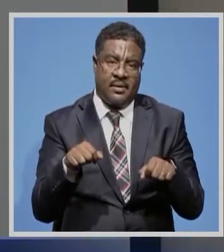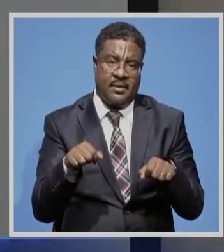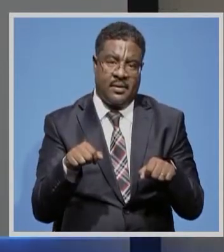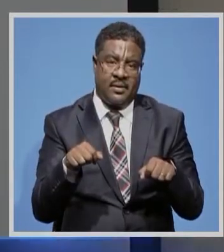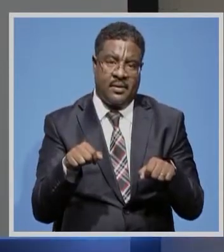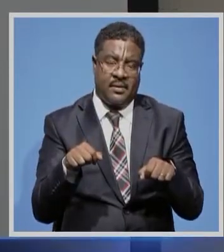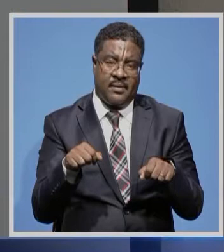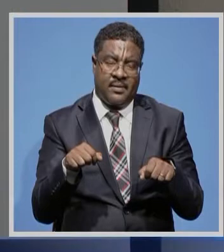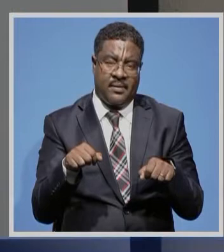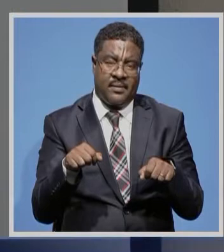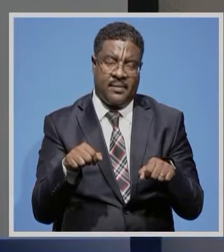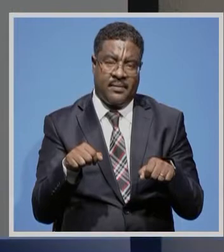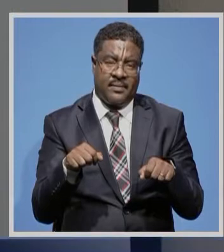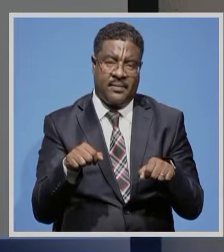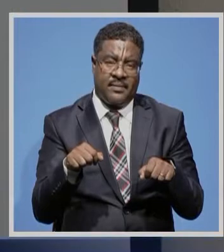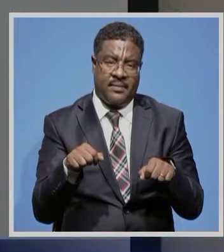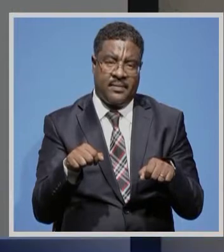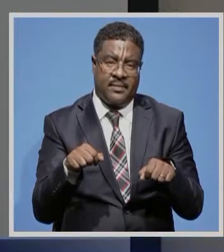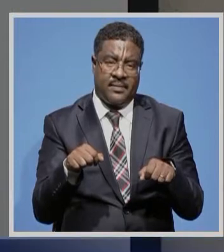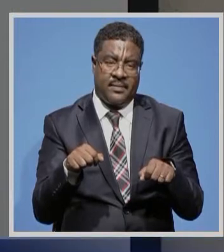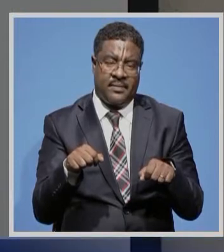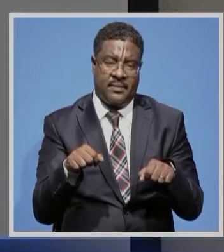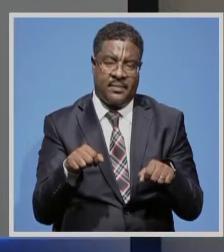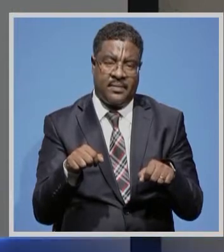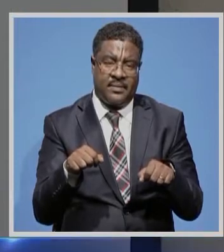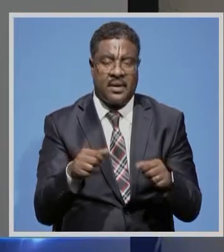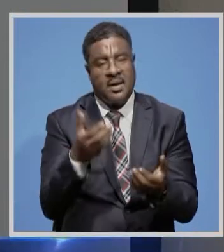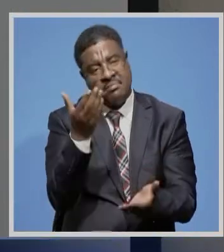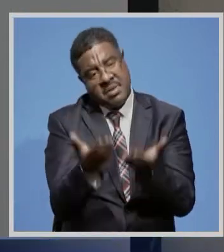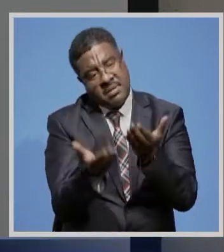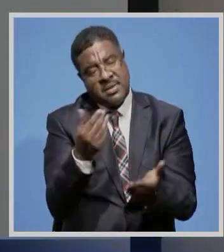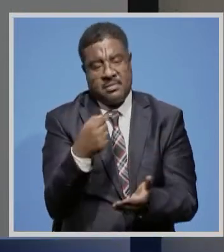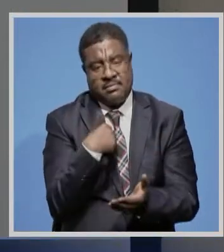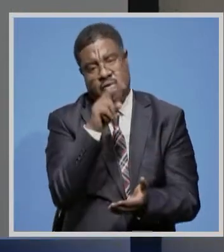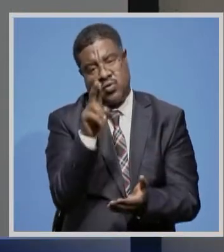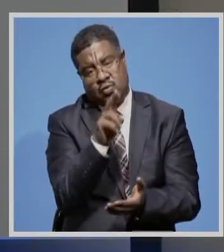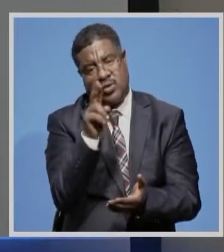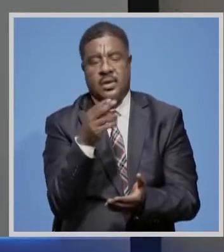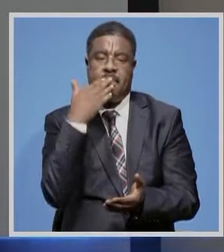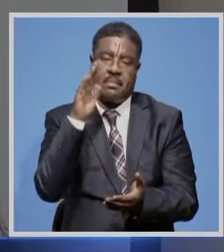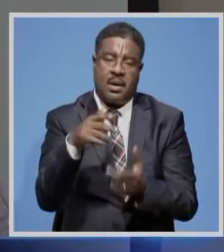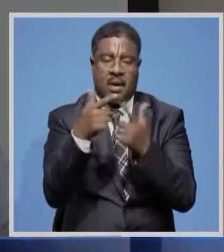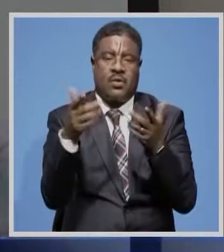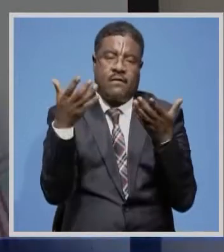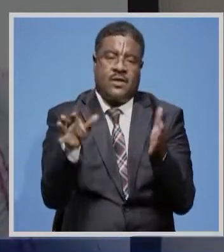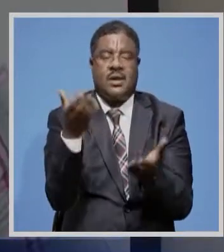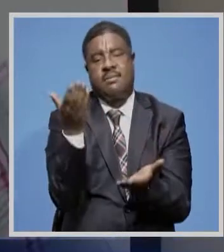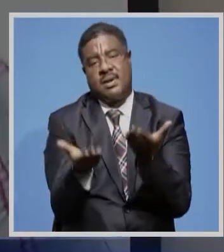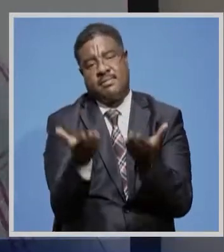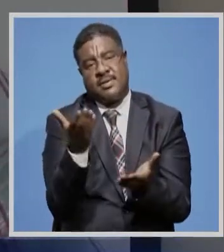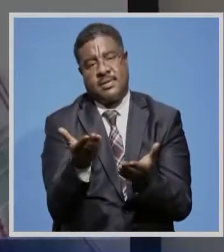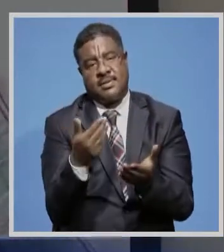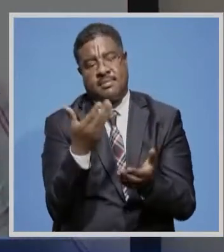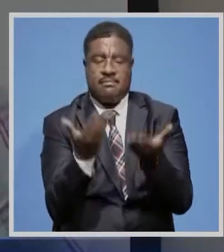Probably we could have, or I could have used unplantable words